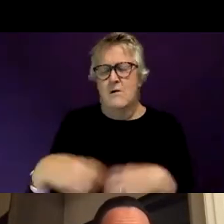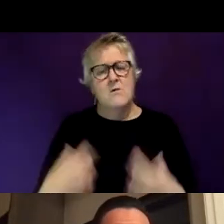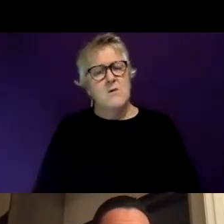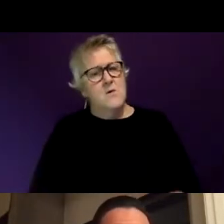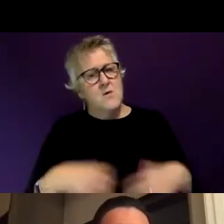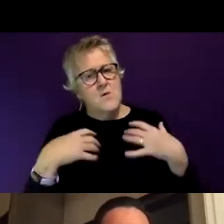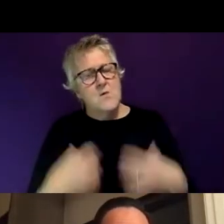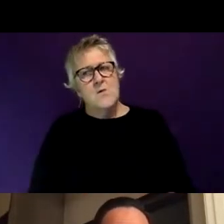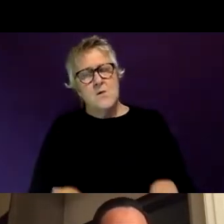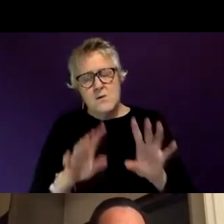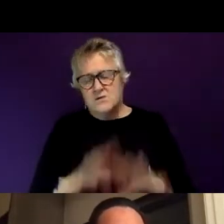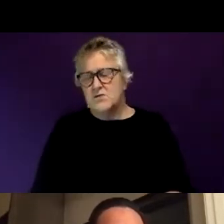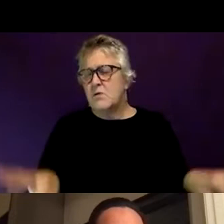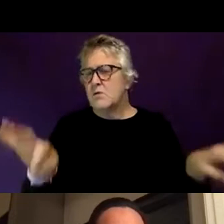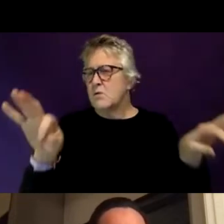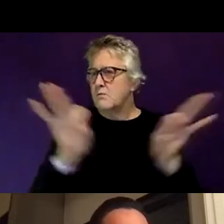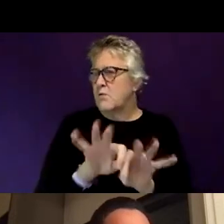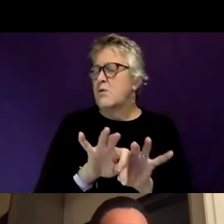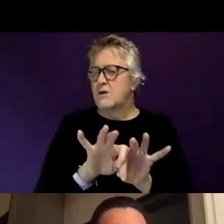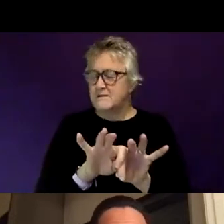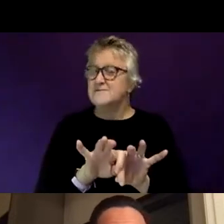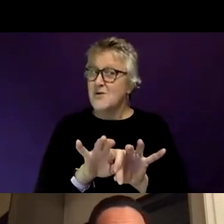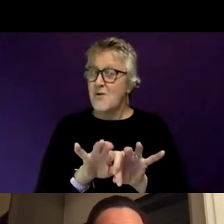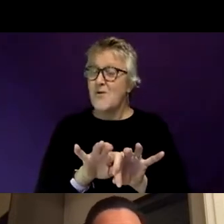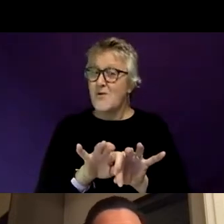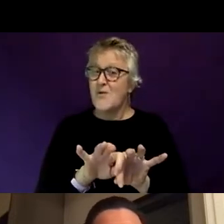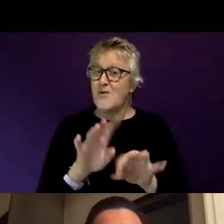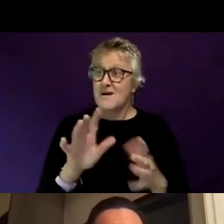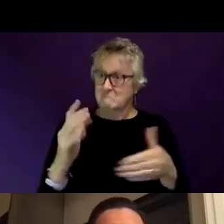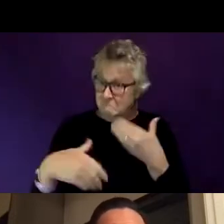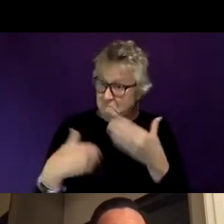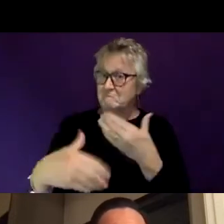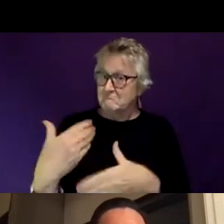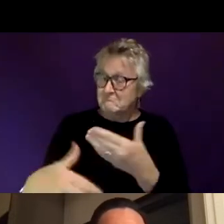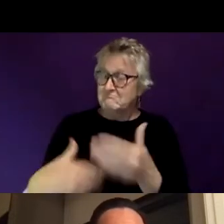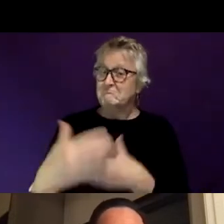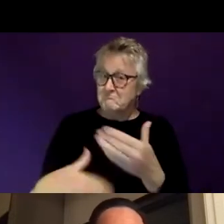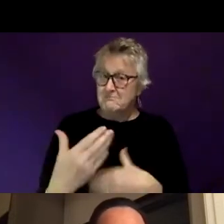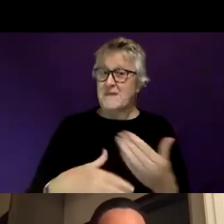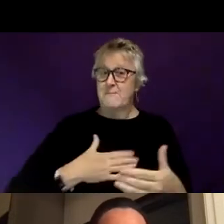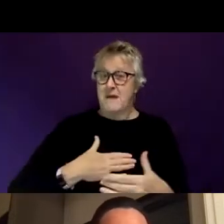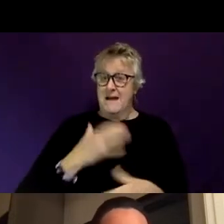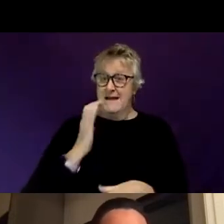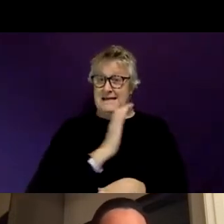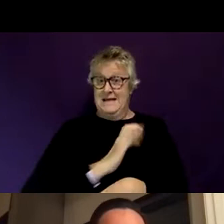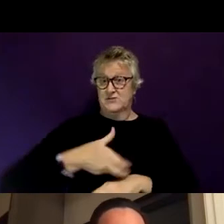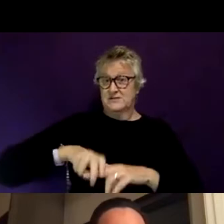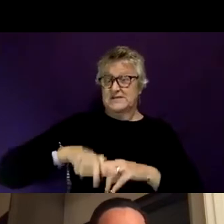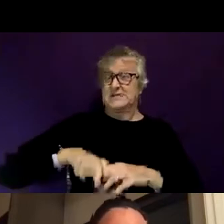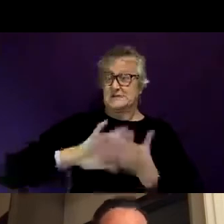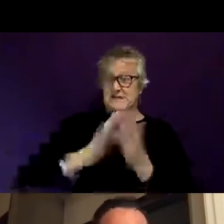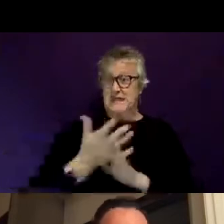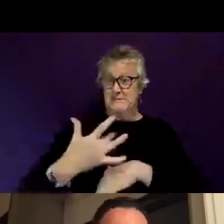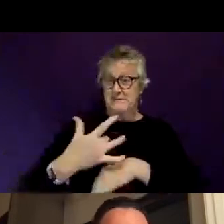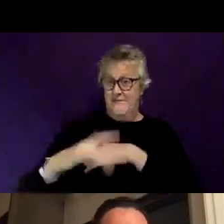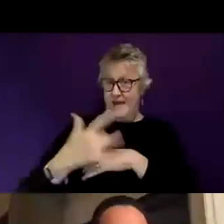me to start considering it. And then when time came along that my city council seat was available, they had invested enough in me to the point